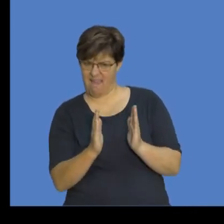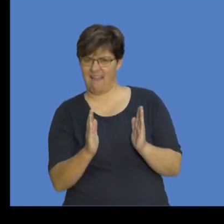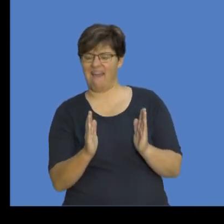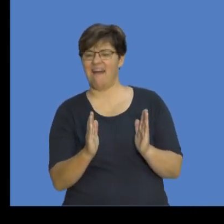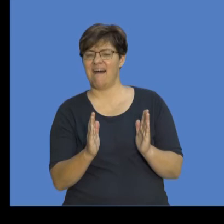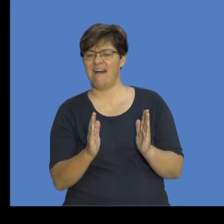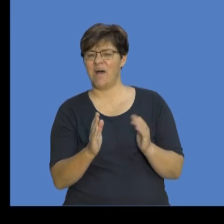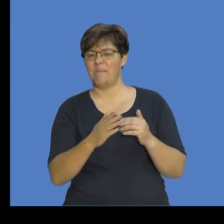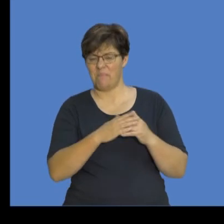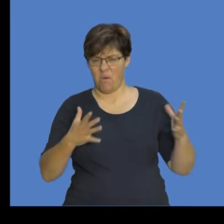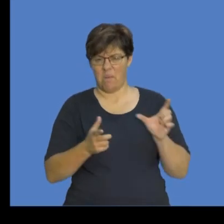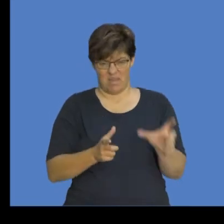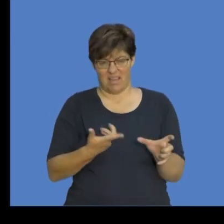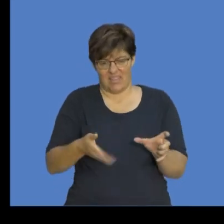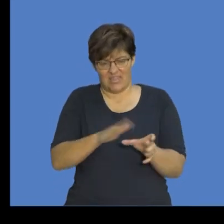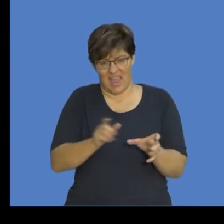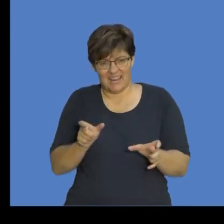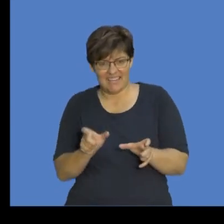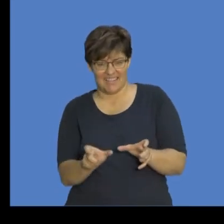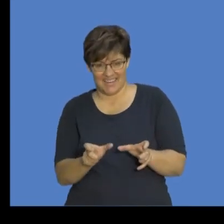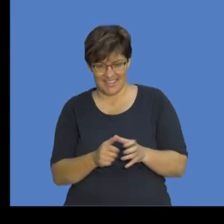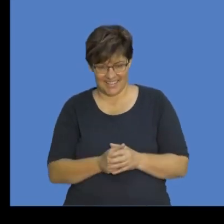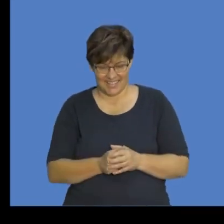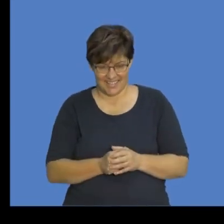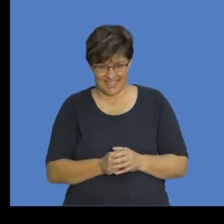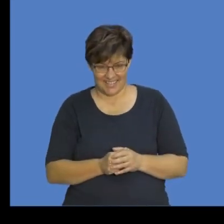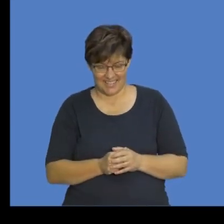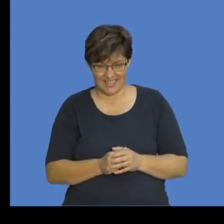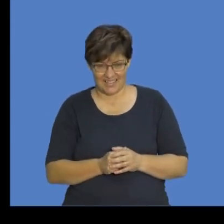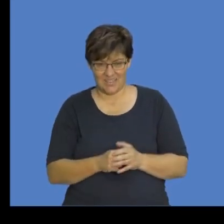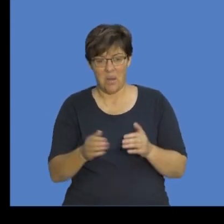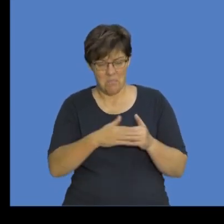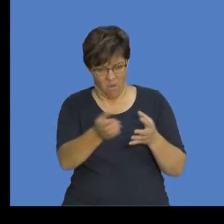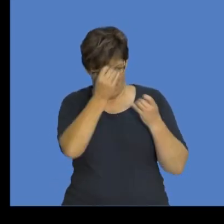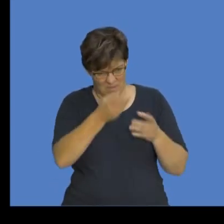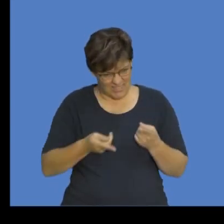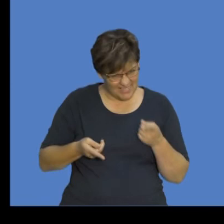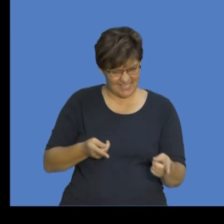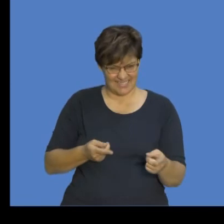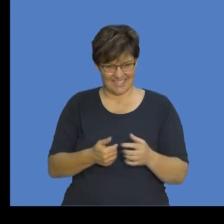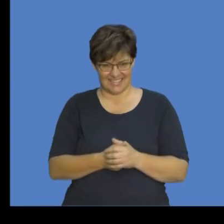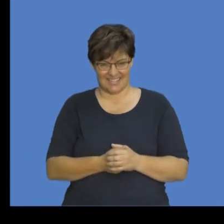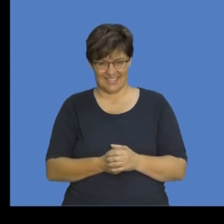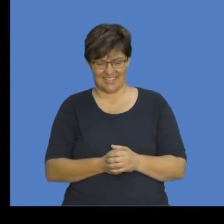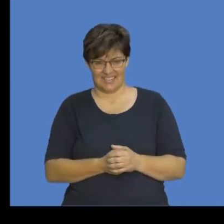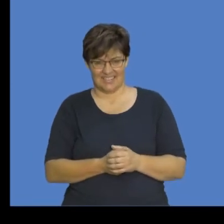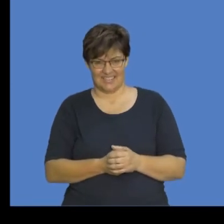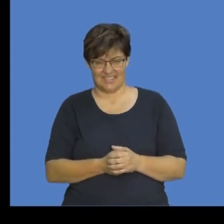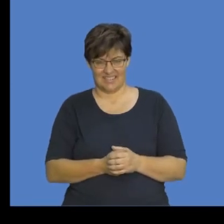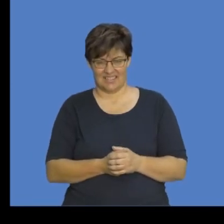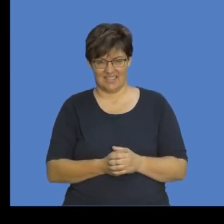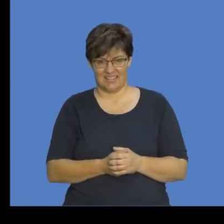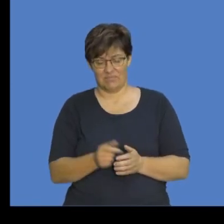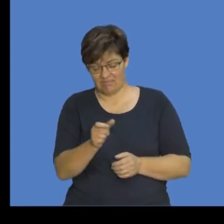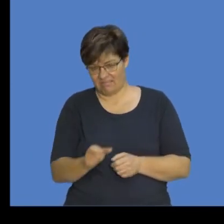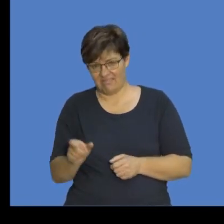of the box is bigger than this part of the box. More of your data is this side. And